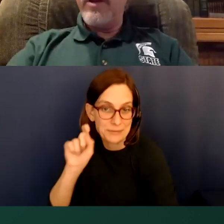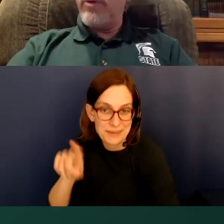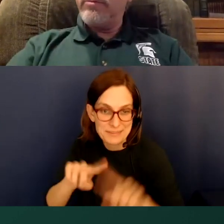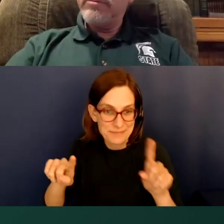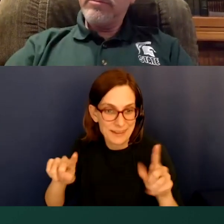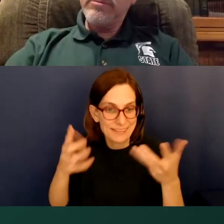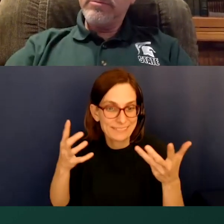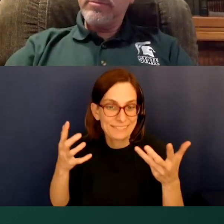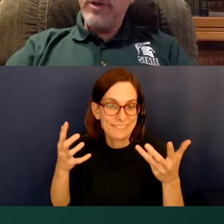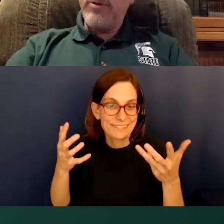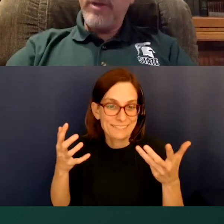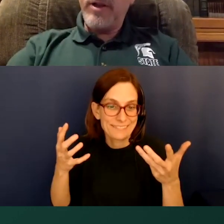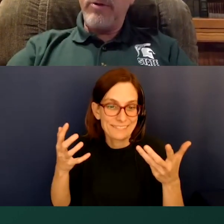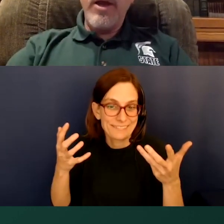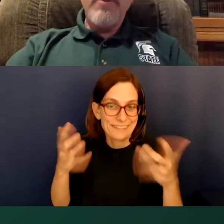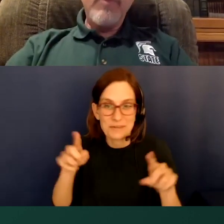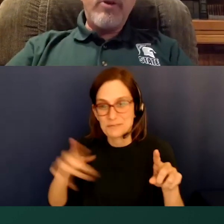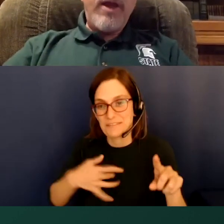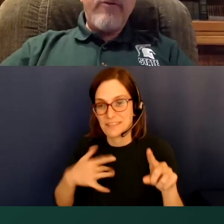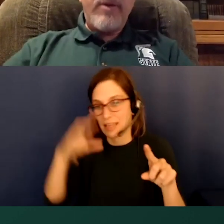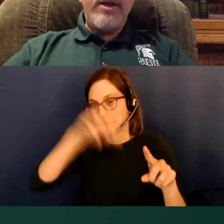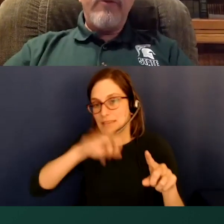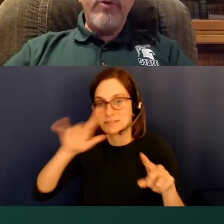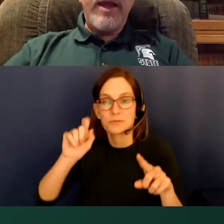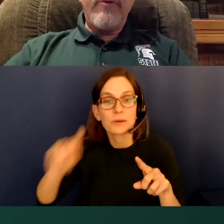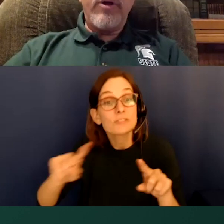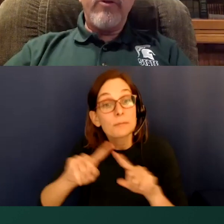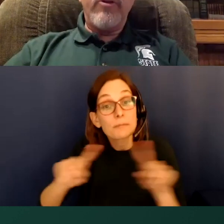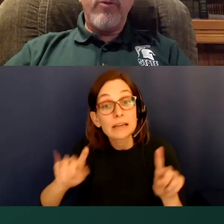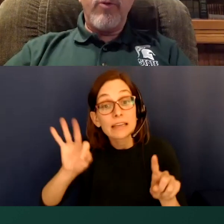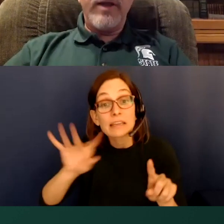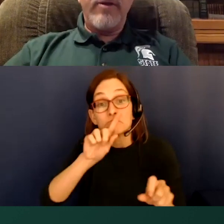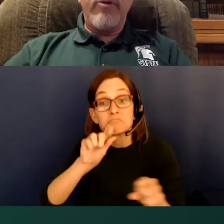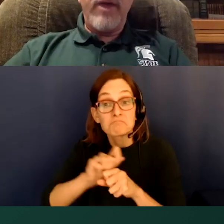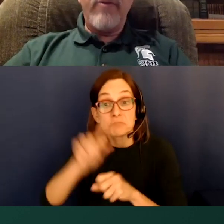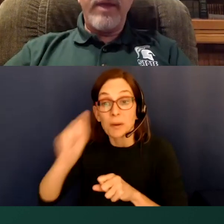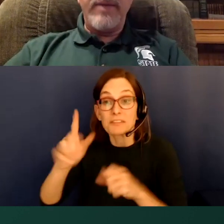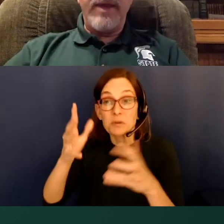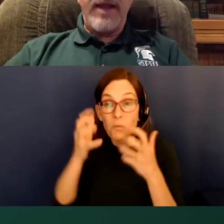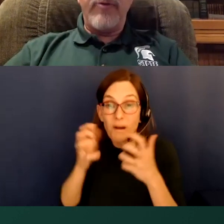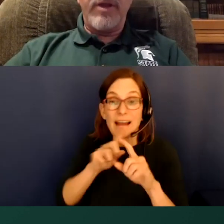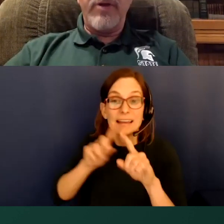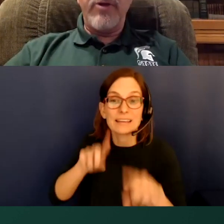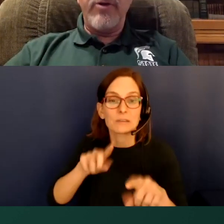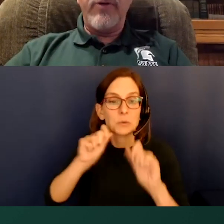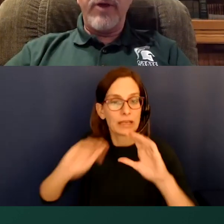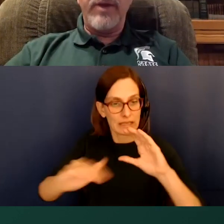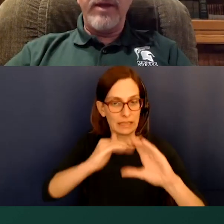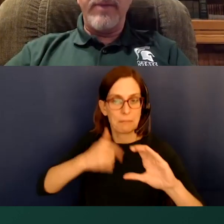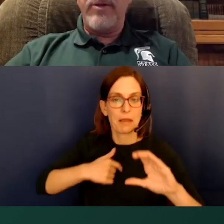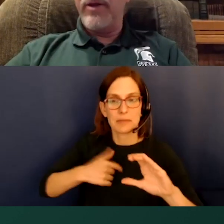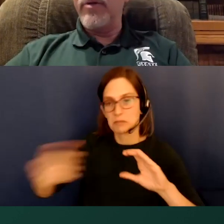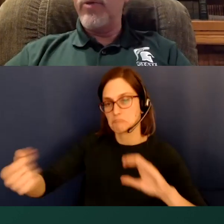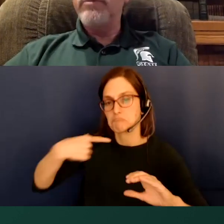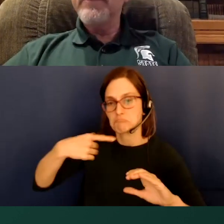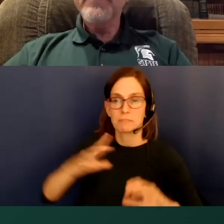have anyone, miss out. But you have, if you really have a question that you want answered, you have my email address here, and you can fire me an